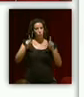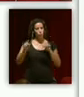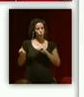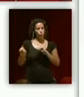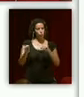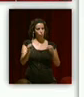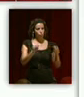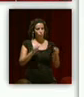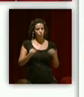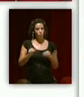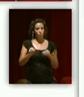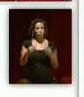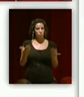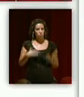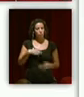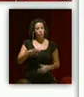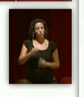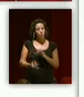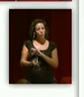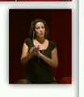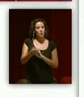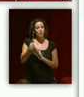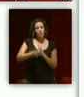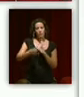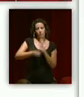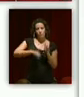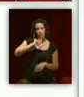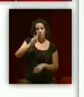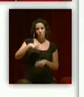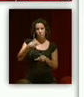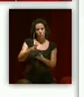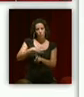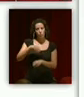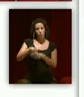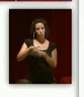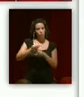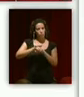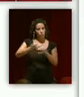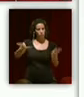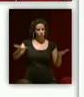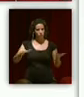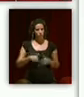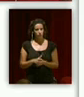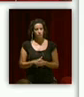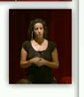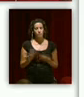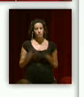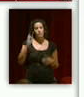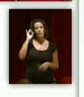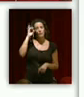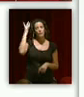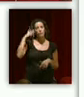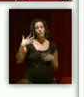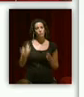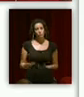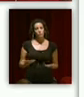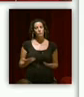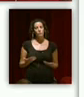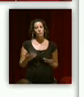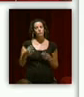blogs because they want to, and we wanted to allow them to share these contents with one